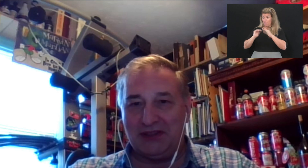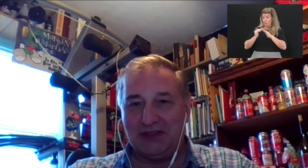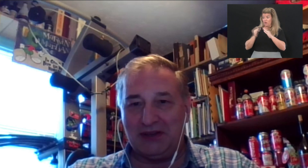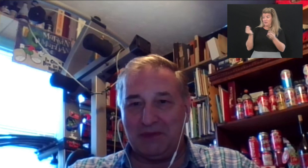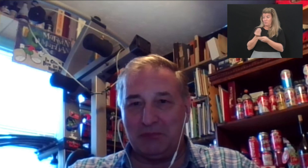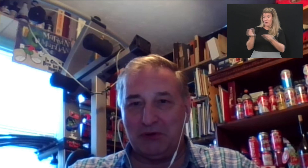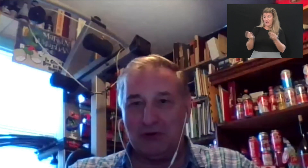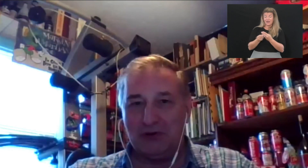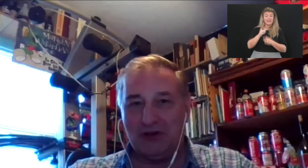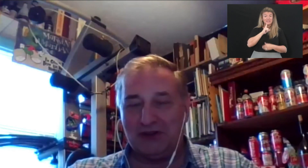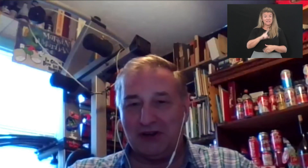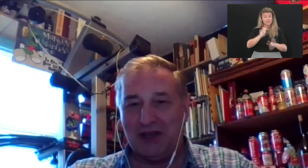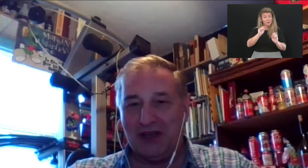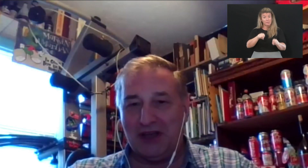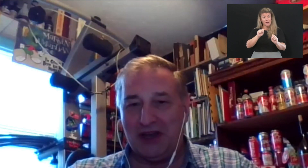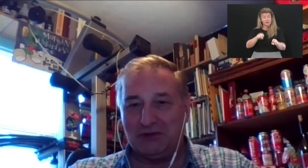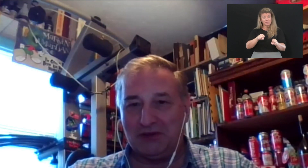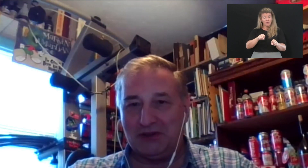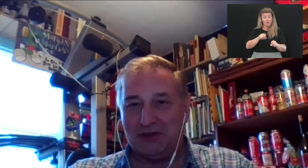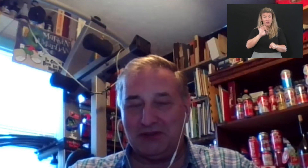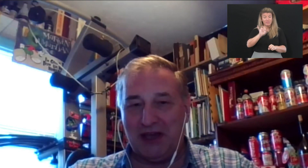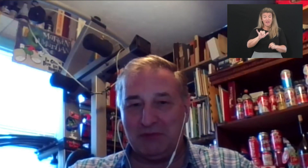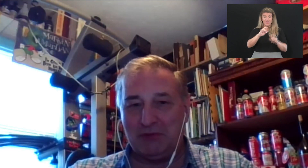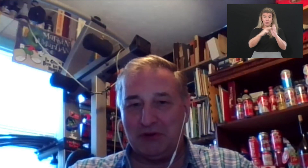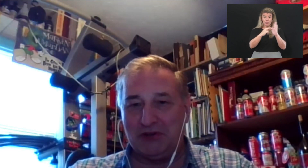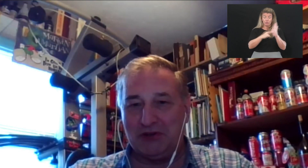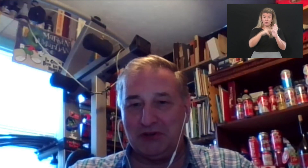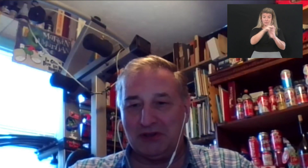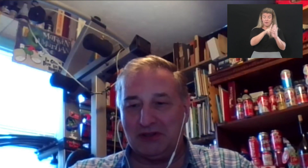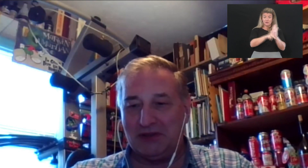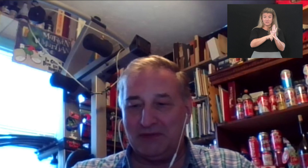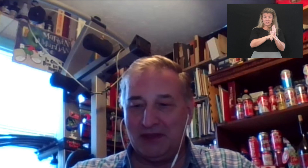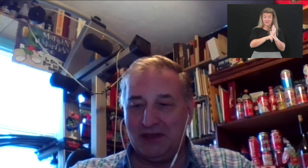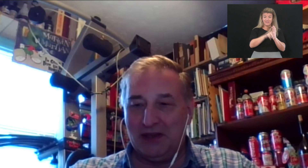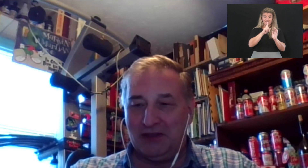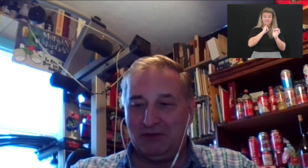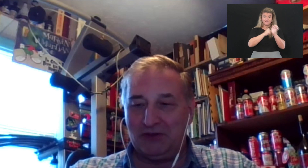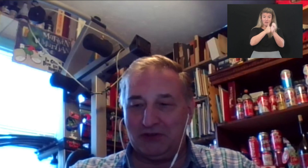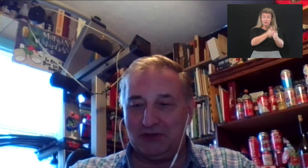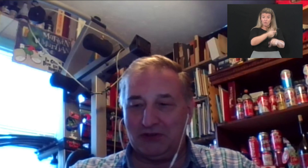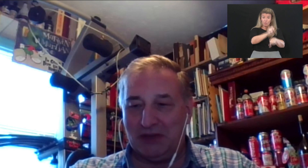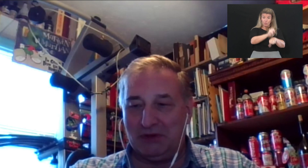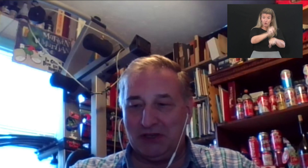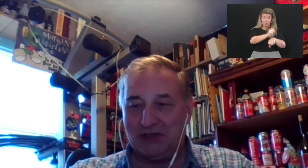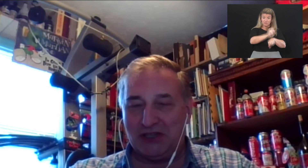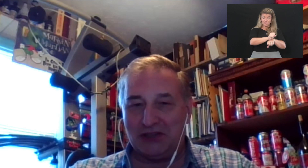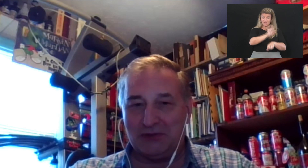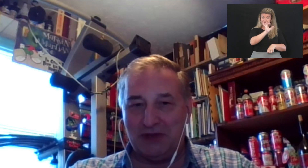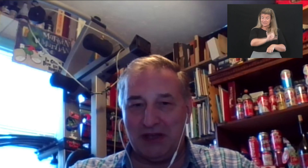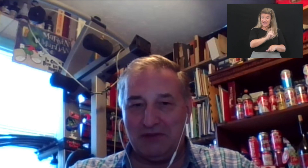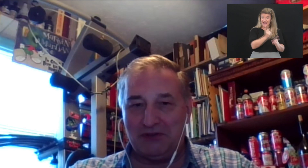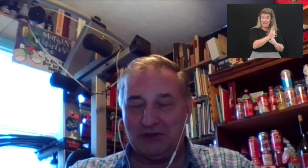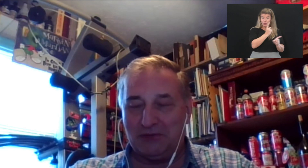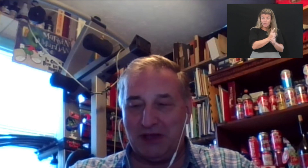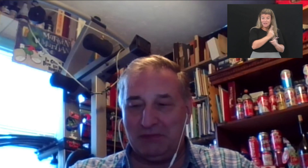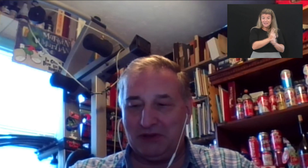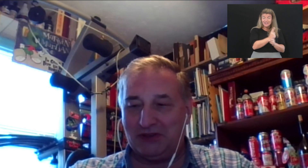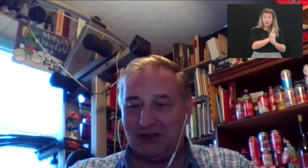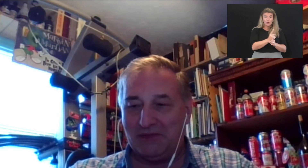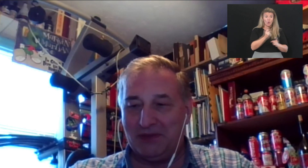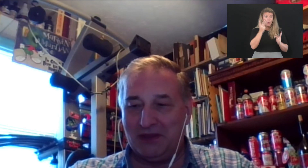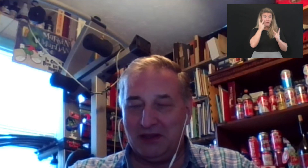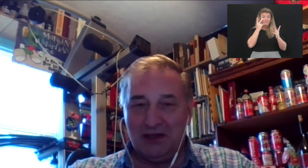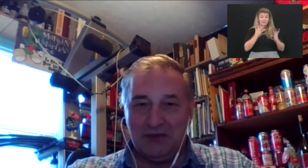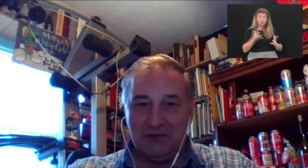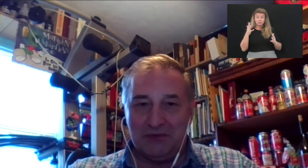that the protocols aren't adequate for the staff reporting to work and the visitors coming in to check visit their families?